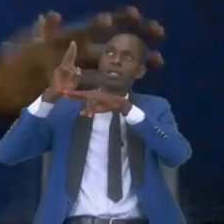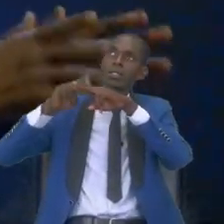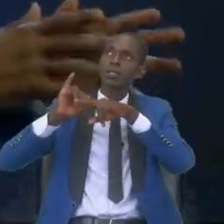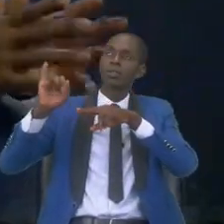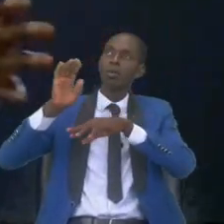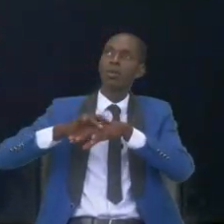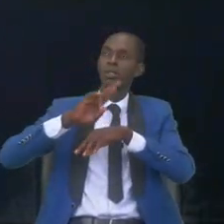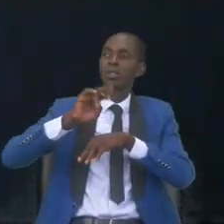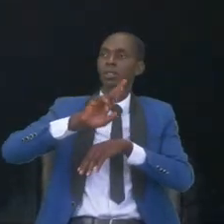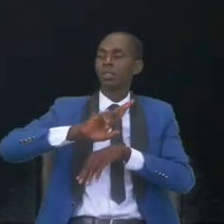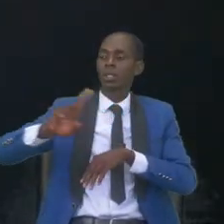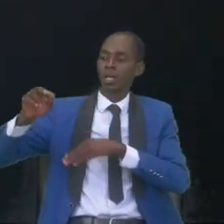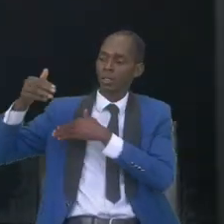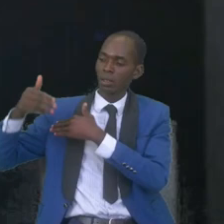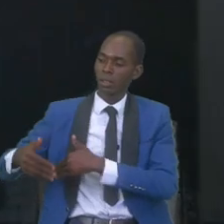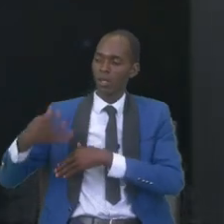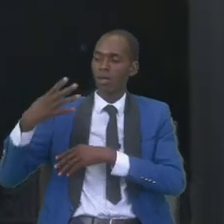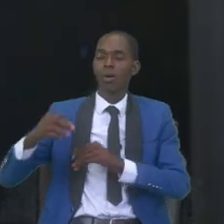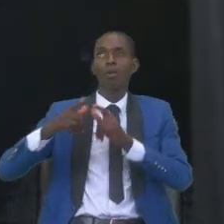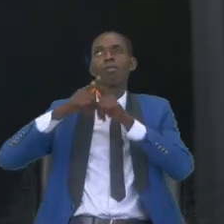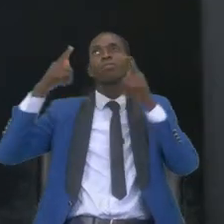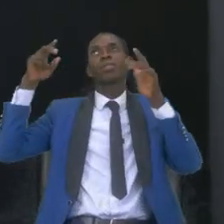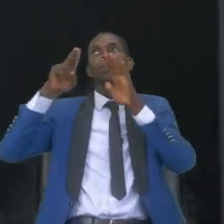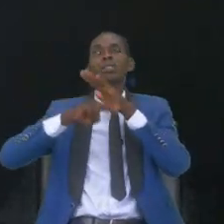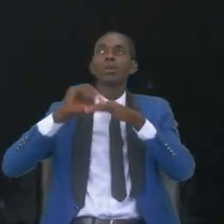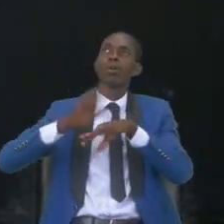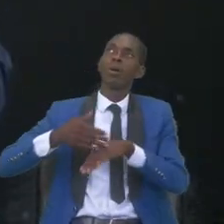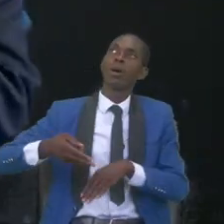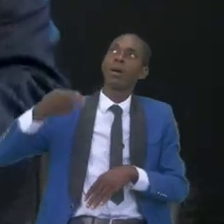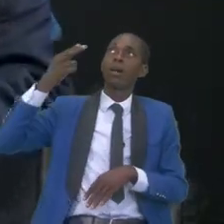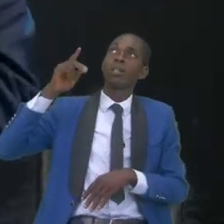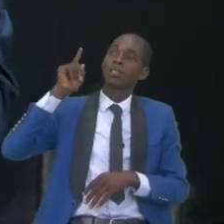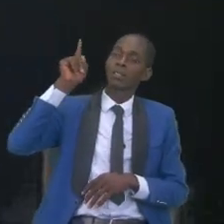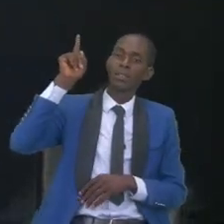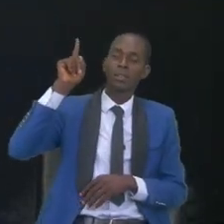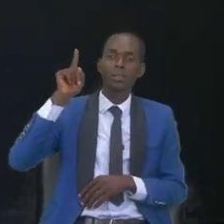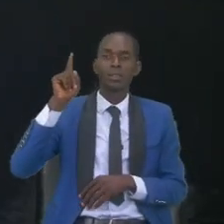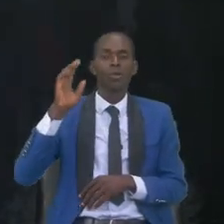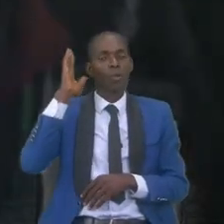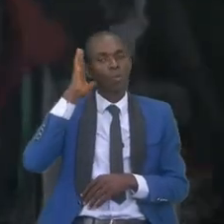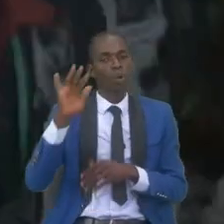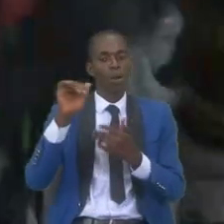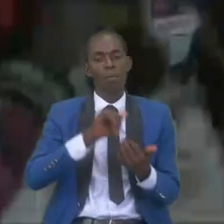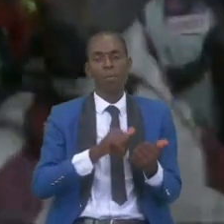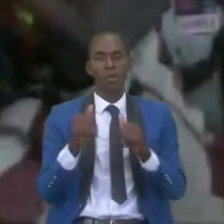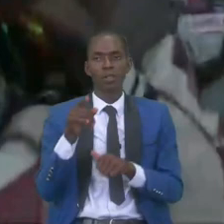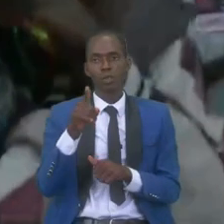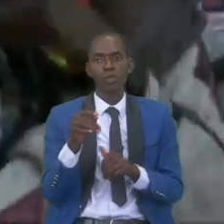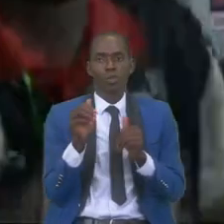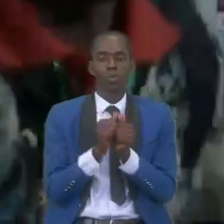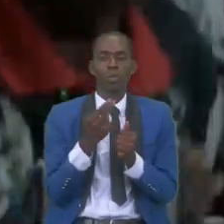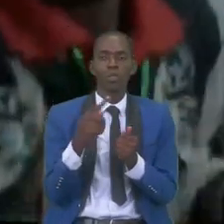hand side of majesty on high, he shall baptize you with the Holy